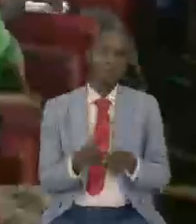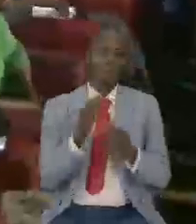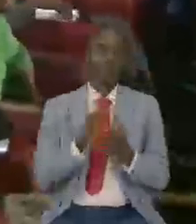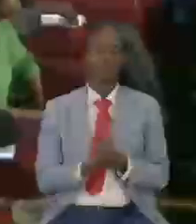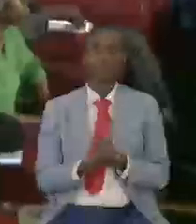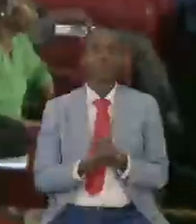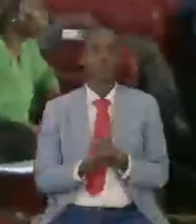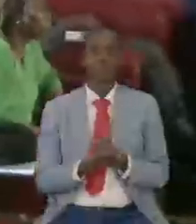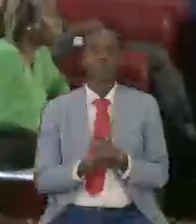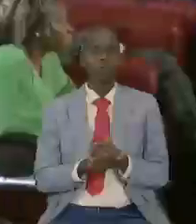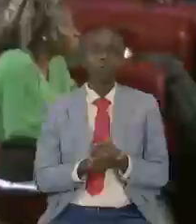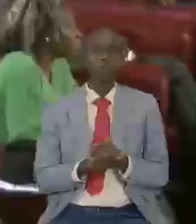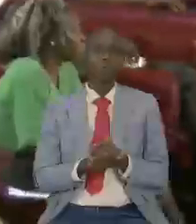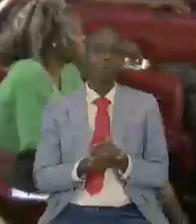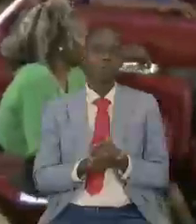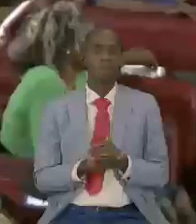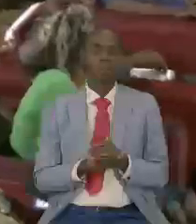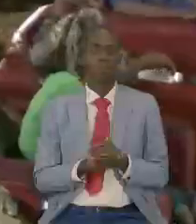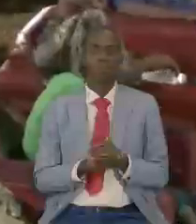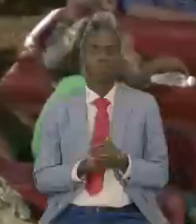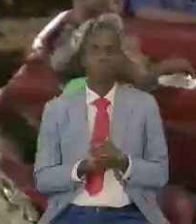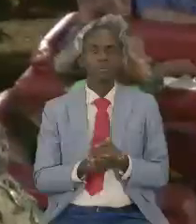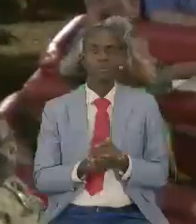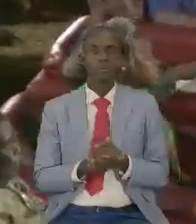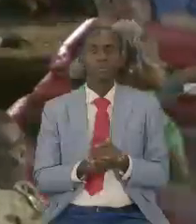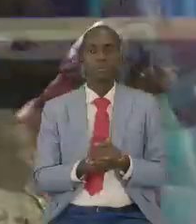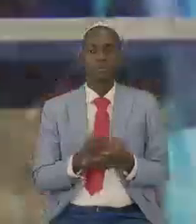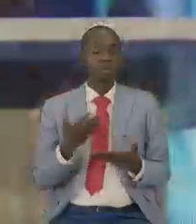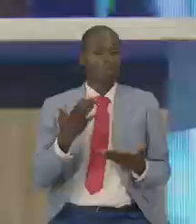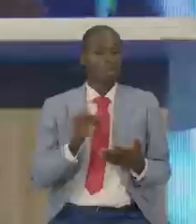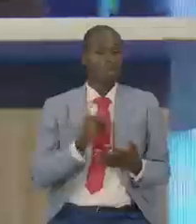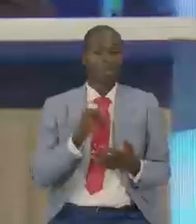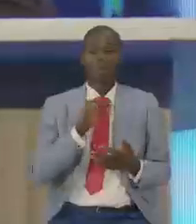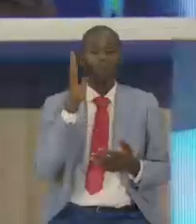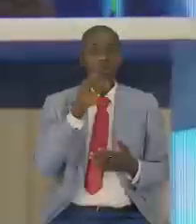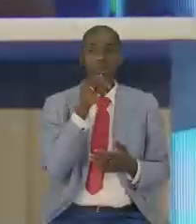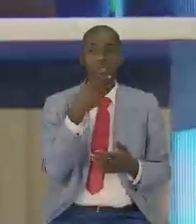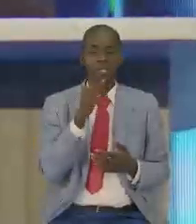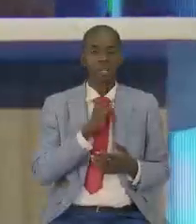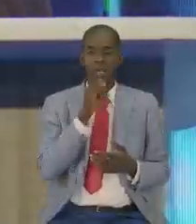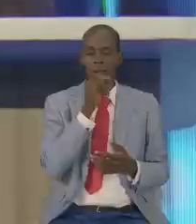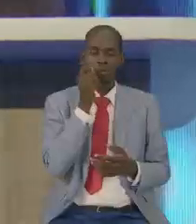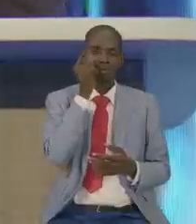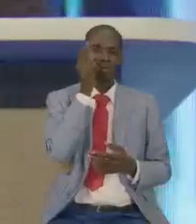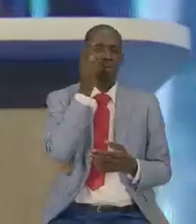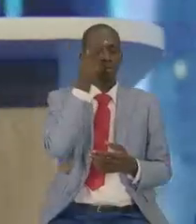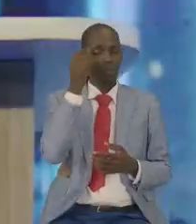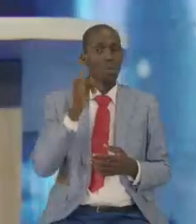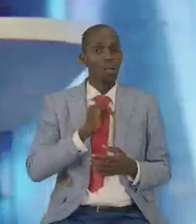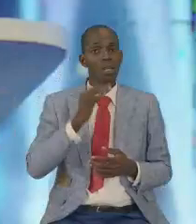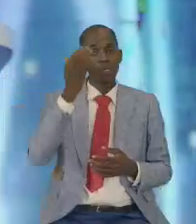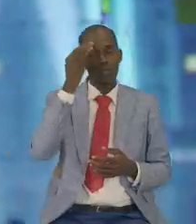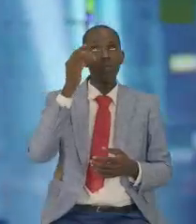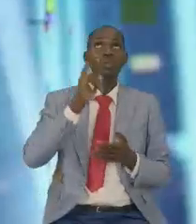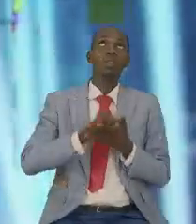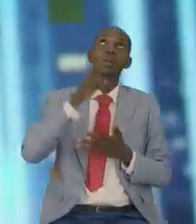I shouldn't say I'm surprised, because I know God is the God of all flesh. The